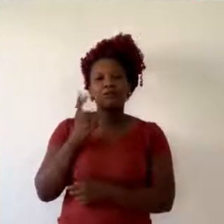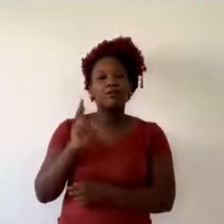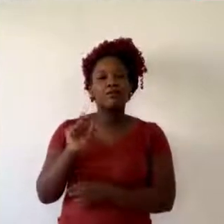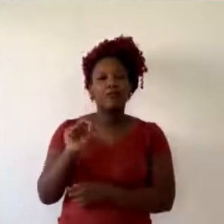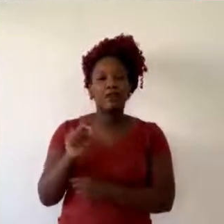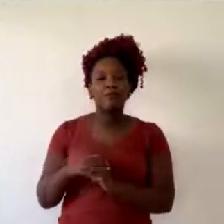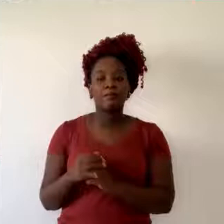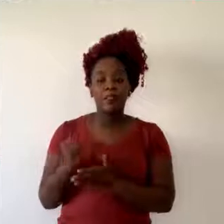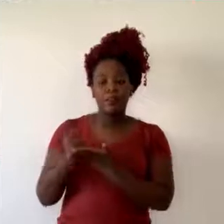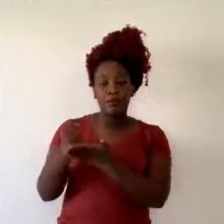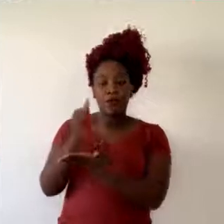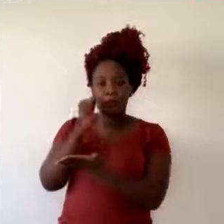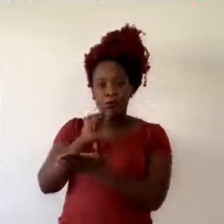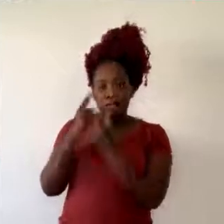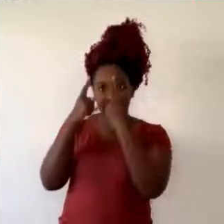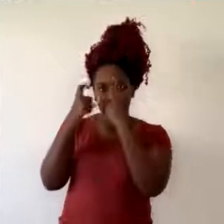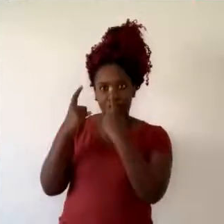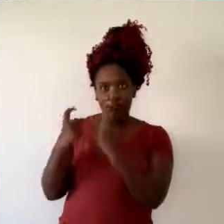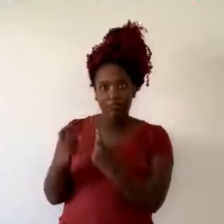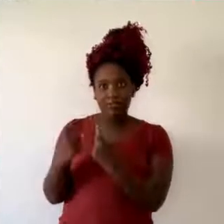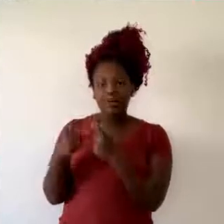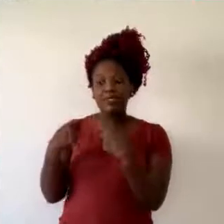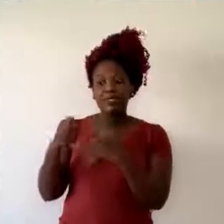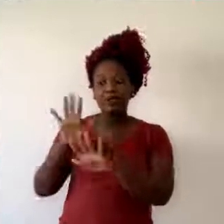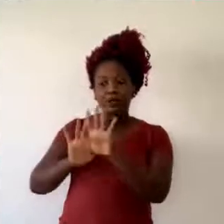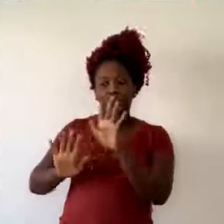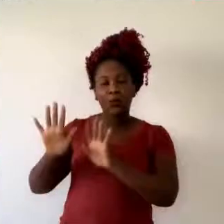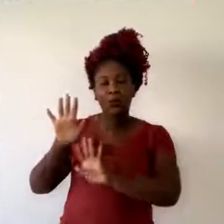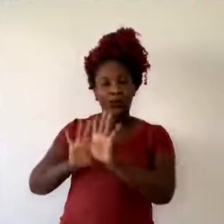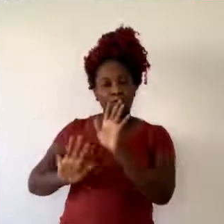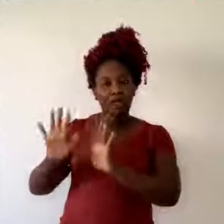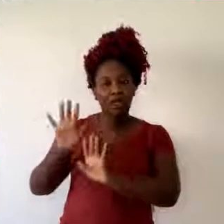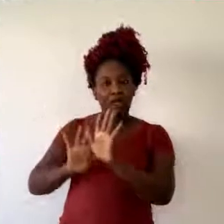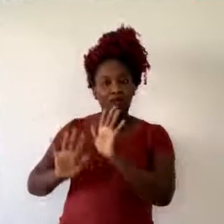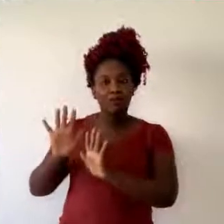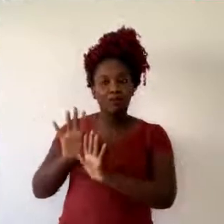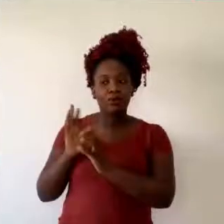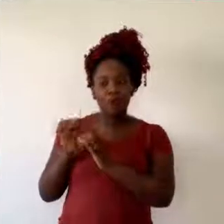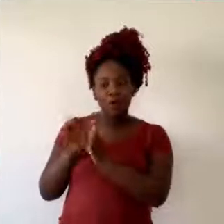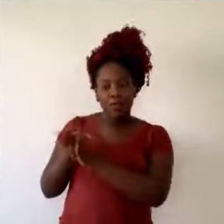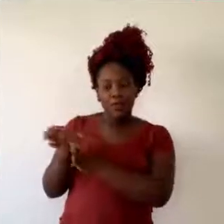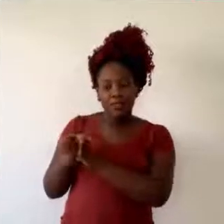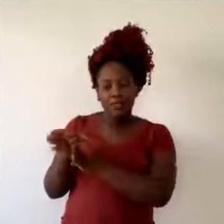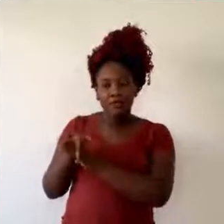been stating when we talk about supporting women in circumstances of violence,